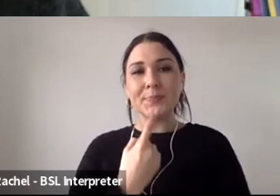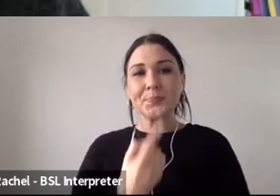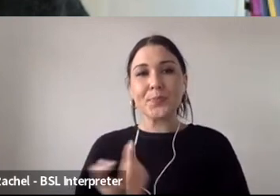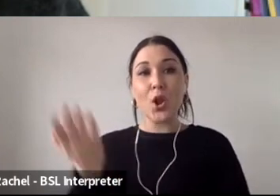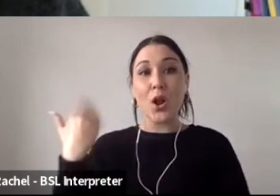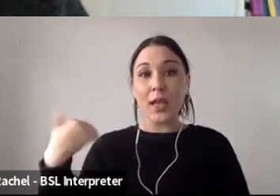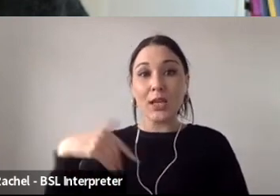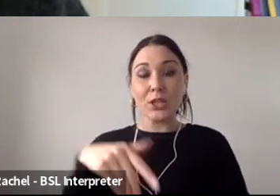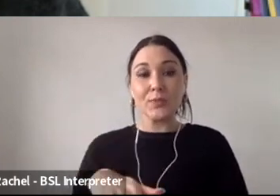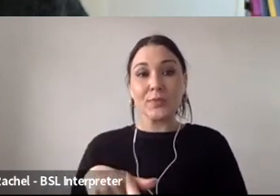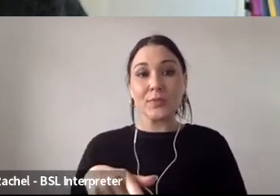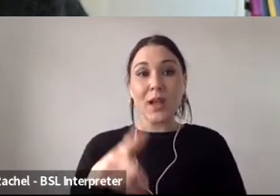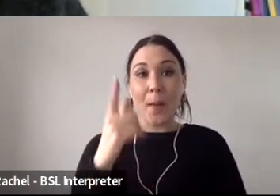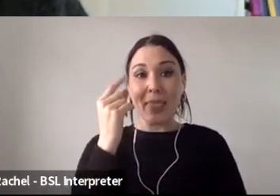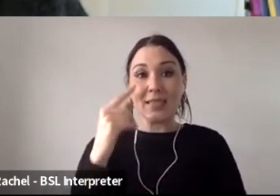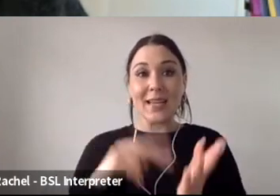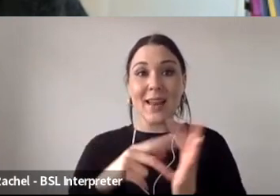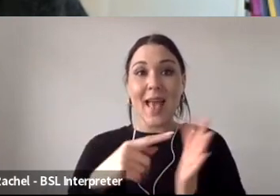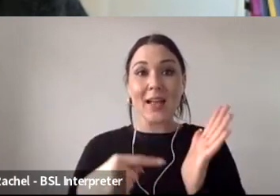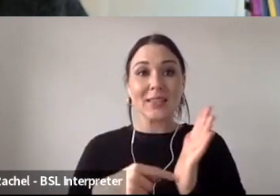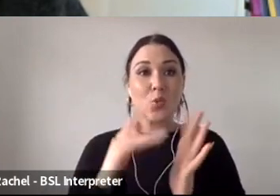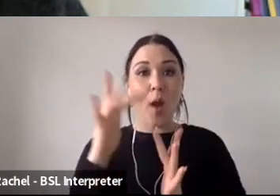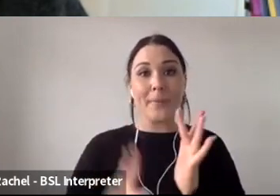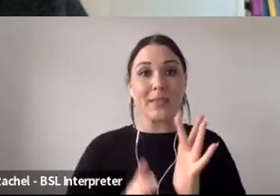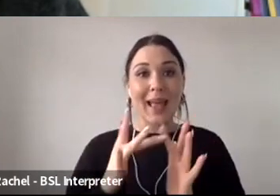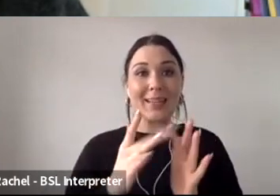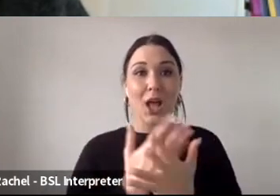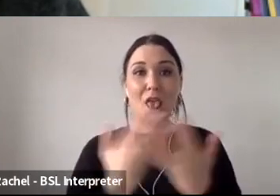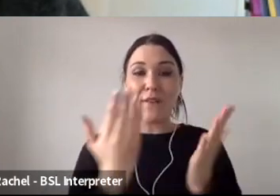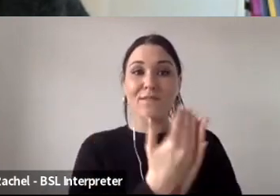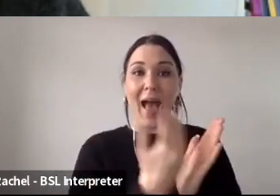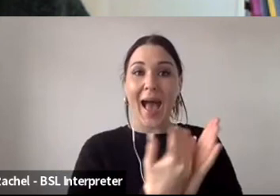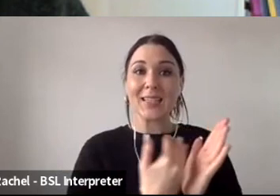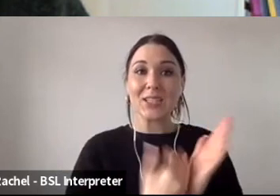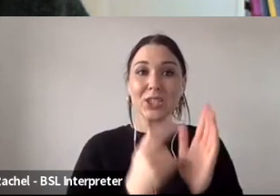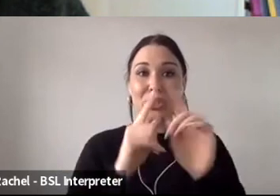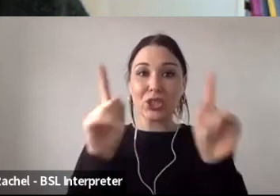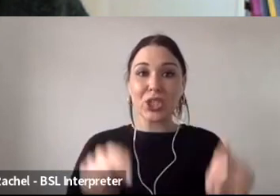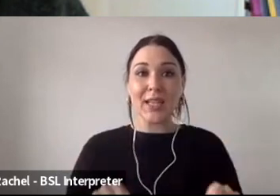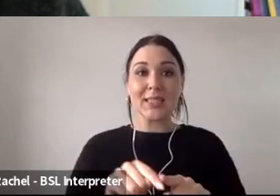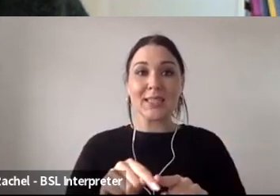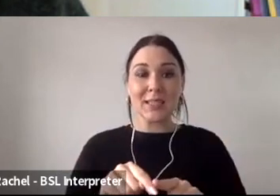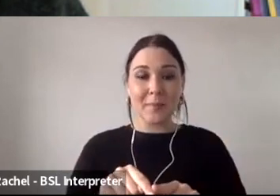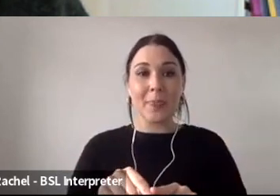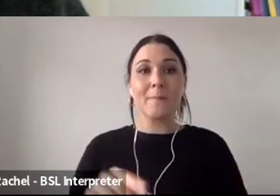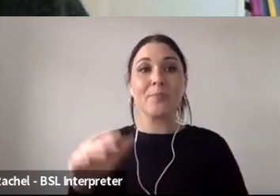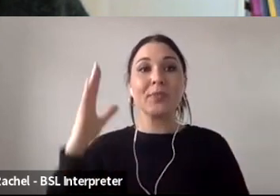that AbilityNet website has a number of fact sheets, and I mentioned one, hearing loss and